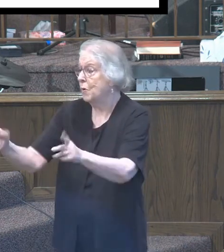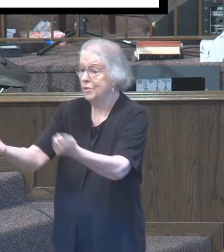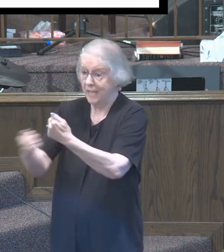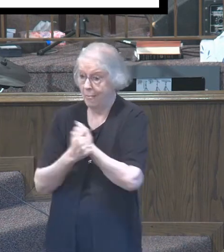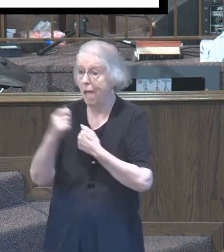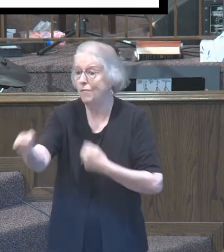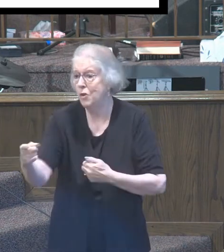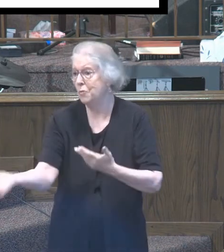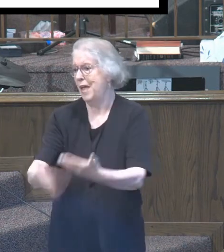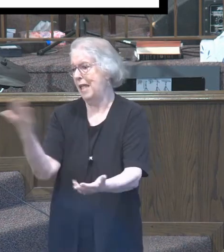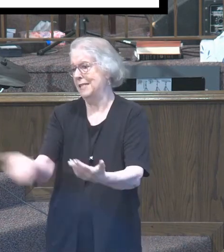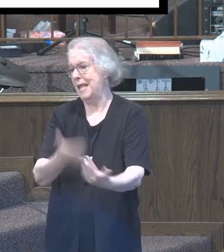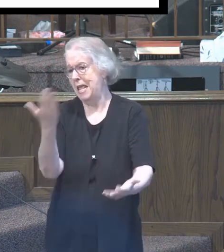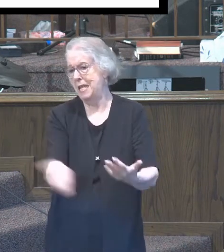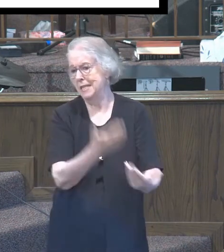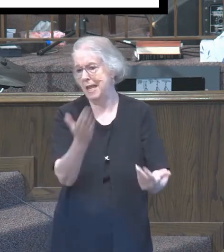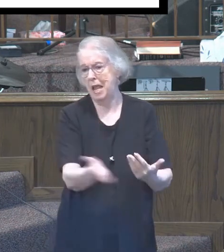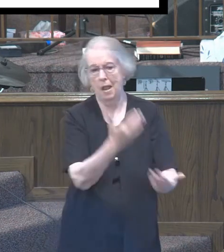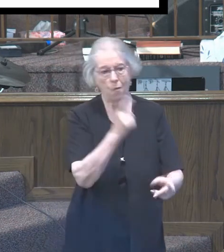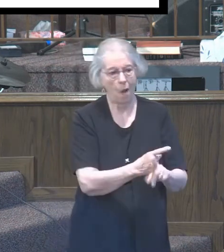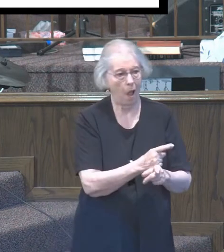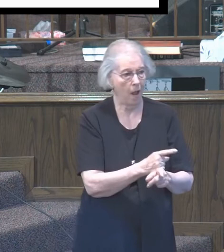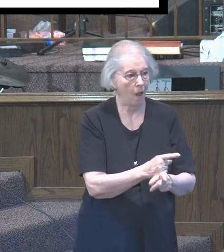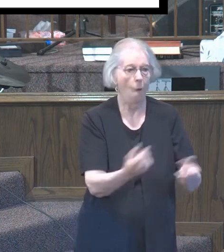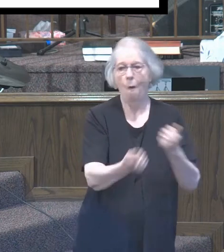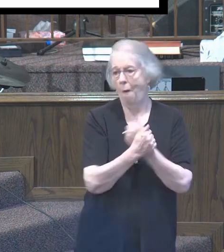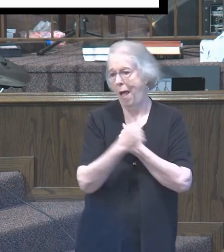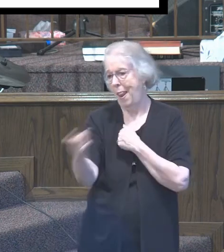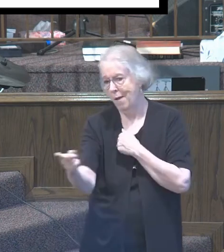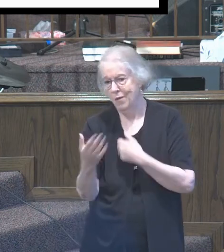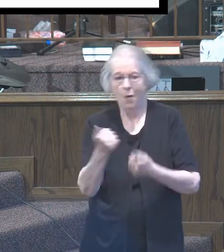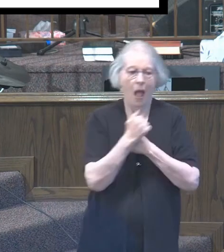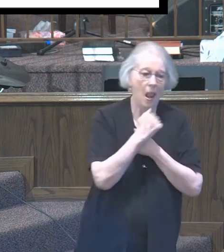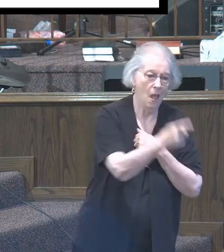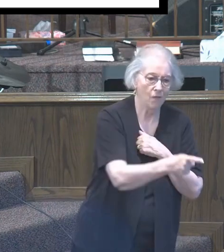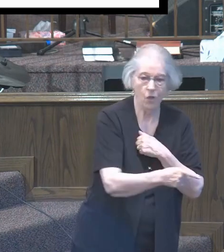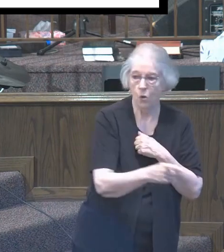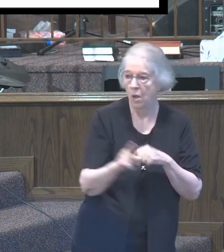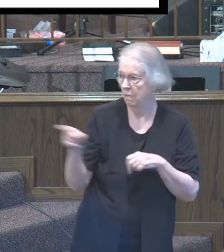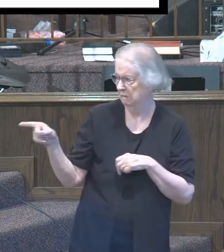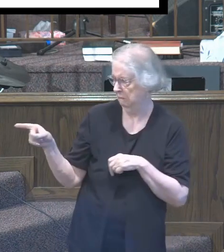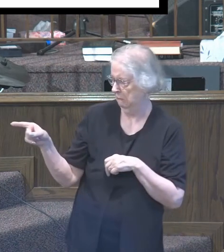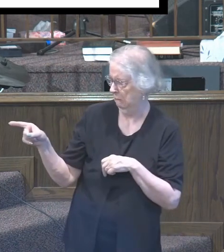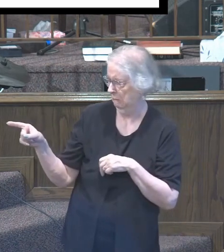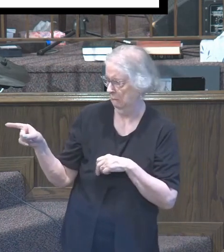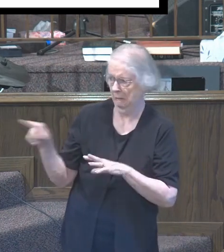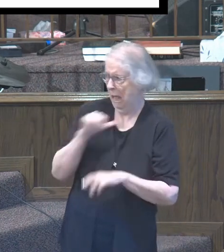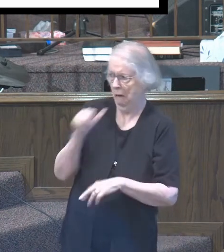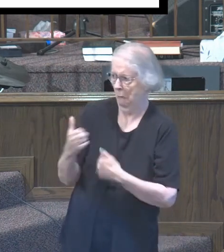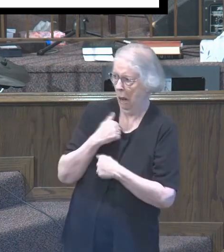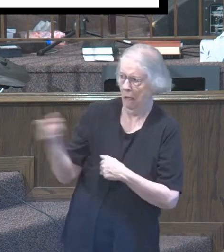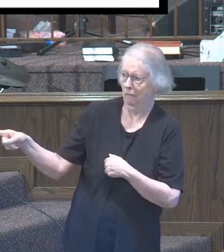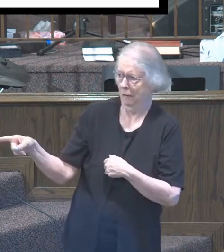medal? Any run-of-the-mill sinner does that. In a word, what I'm saying is, grow